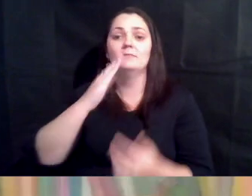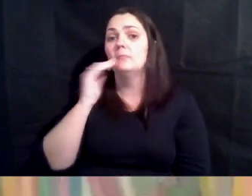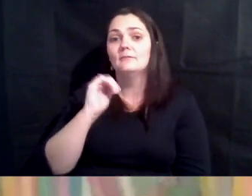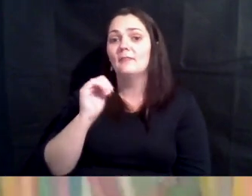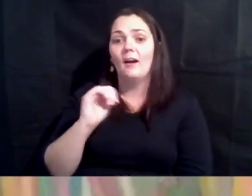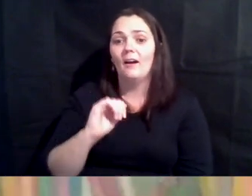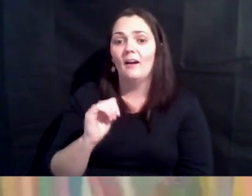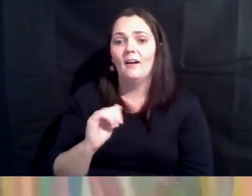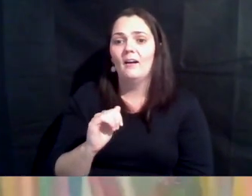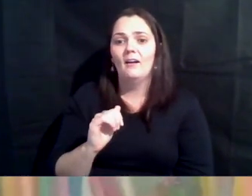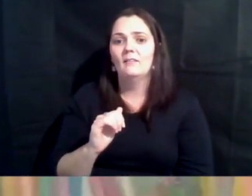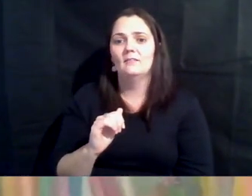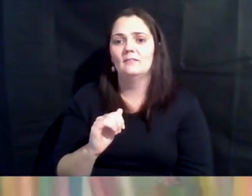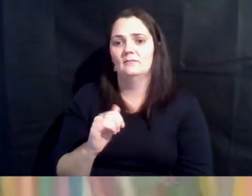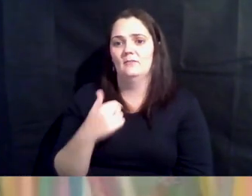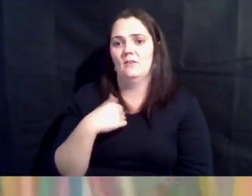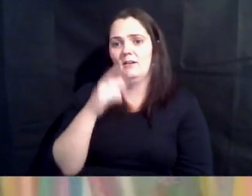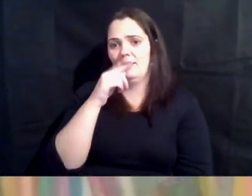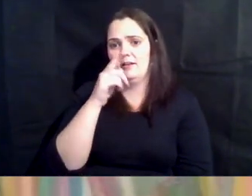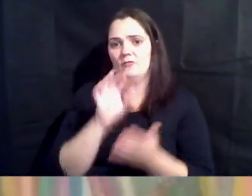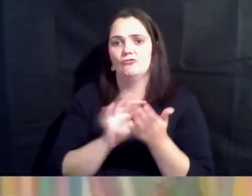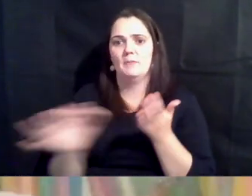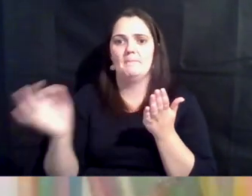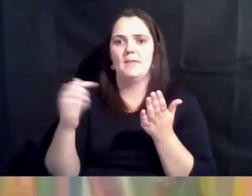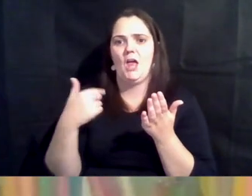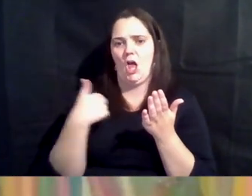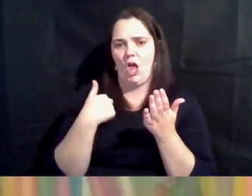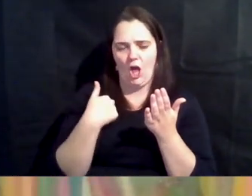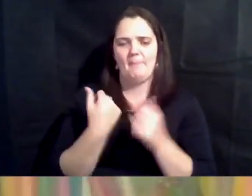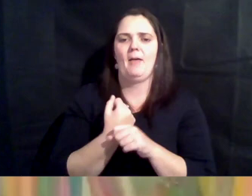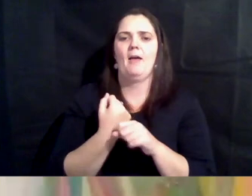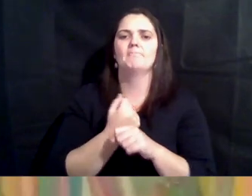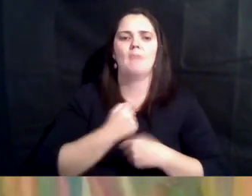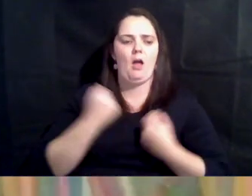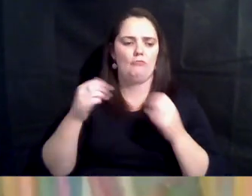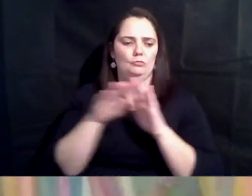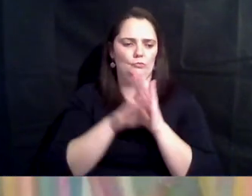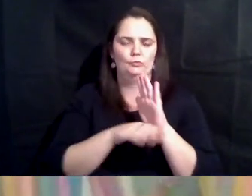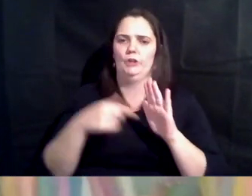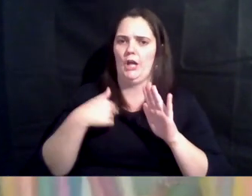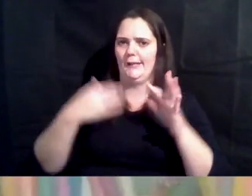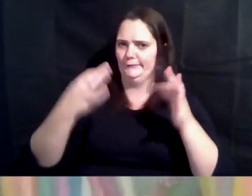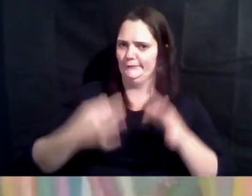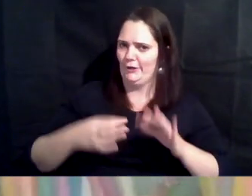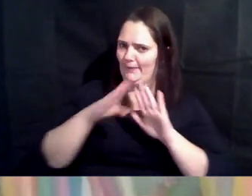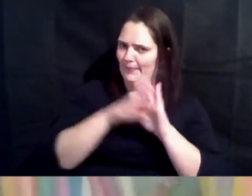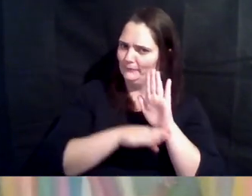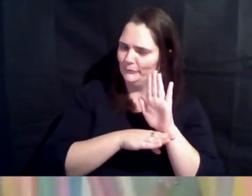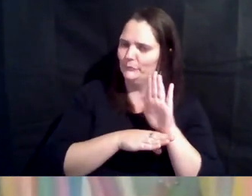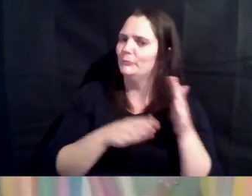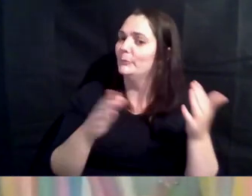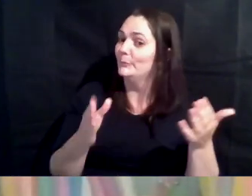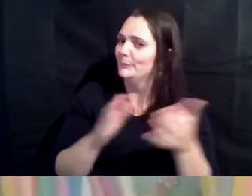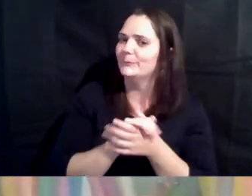compromise it. I'm just going to rip that little bit off because I make the rules. So I've got that fun little bit there. And then I'm going